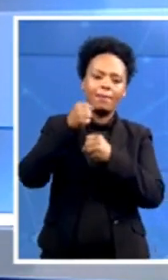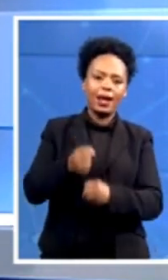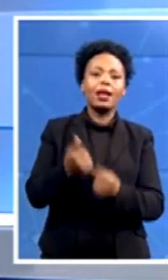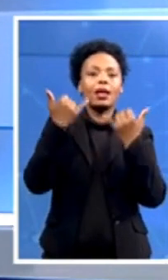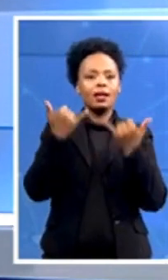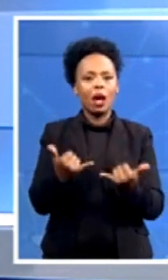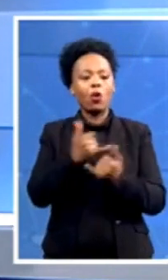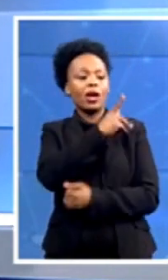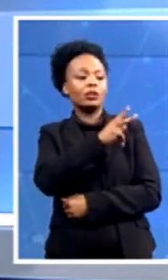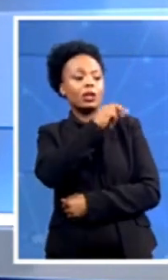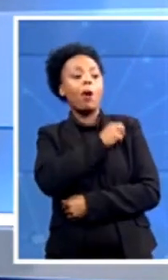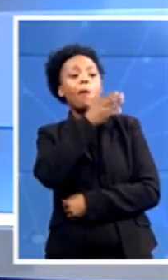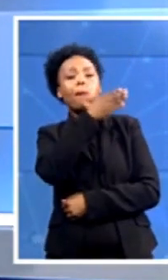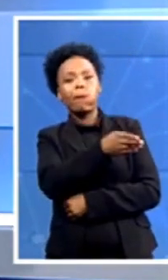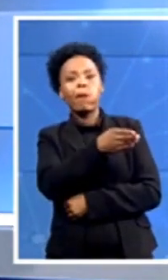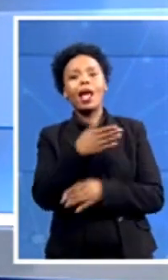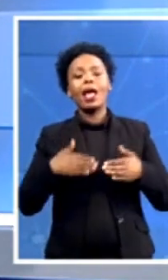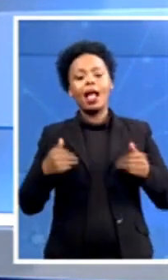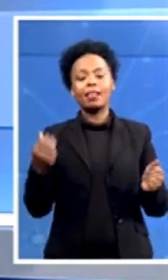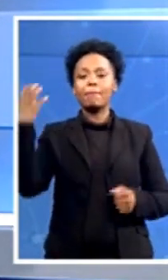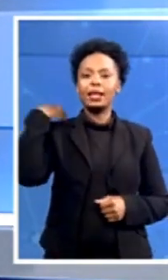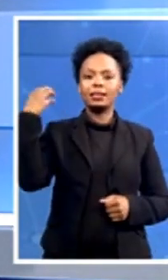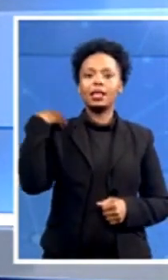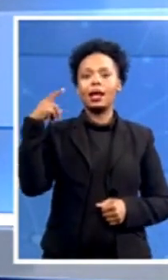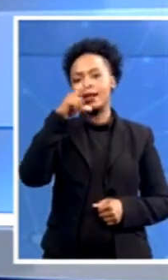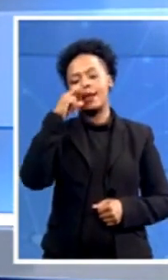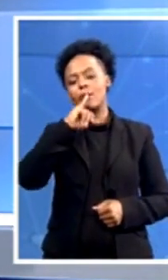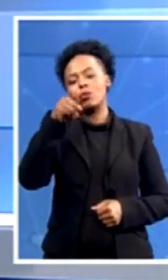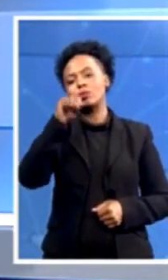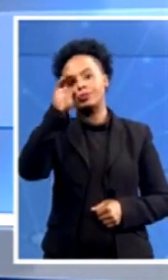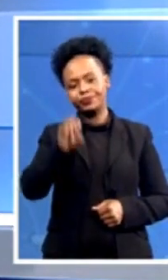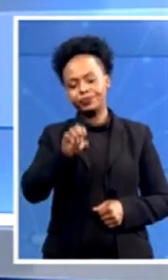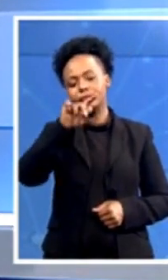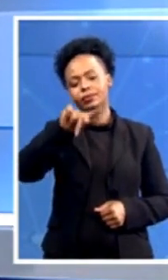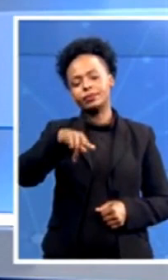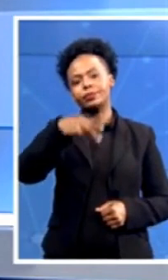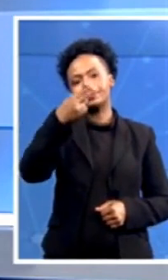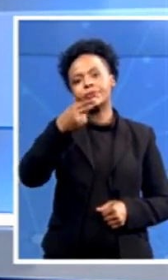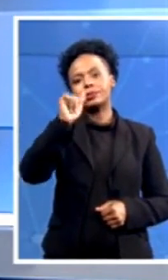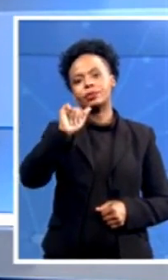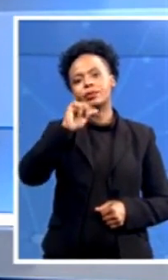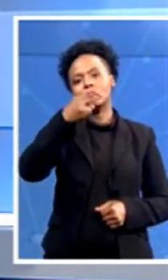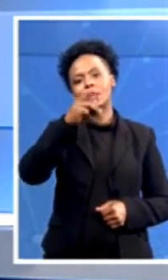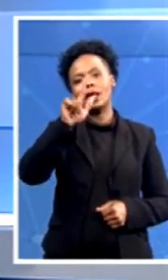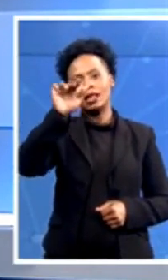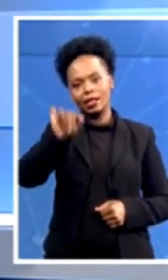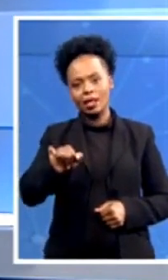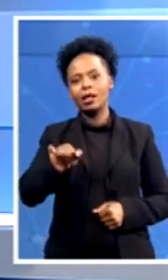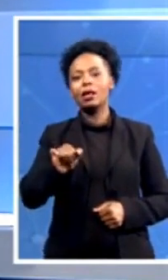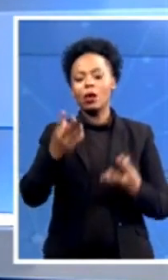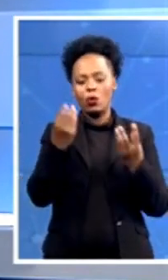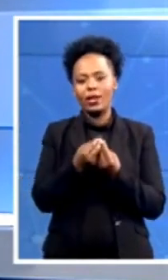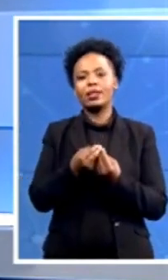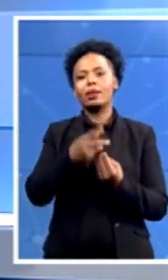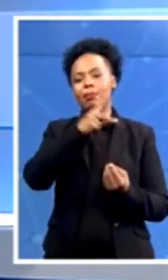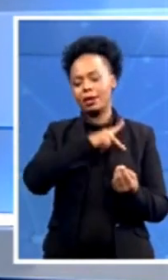Phaahla. He's in the eThekwini district. He is accompanied by the KZN Premier Sihle, Zikalala, as well as the